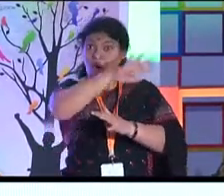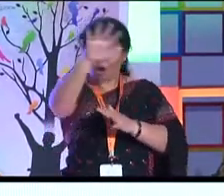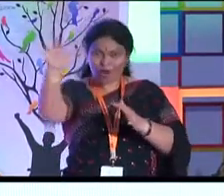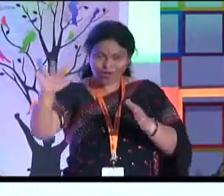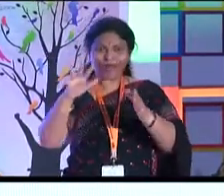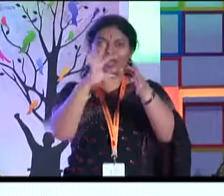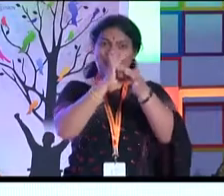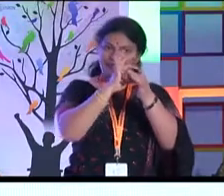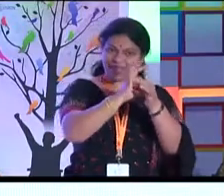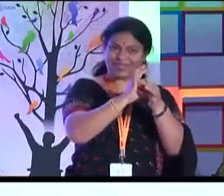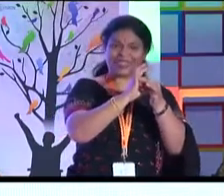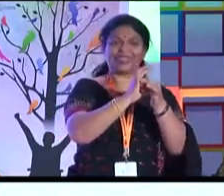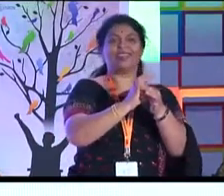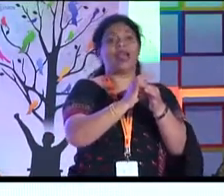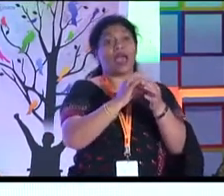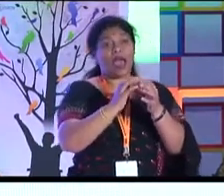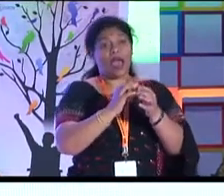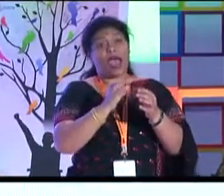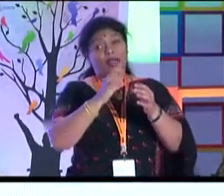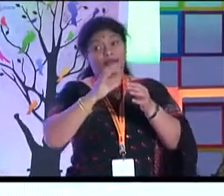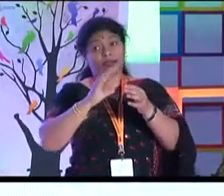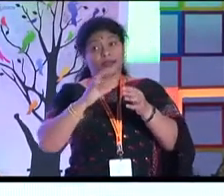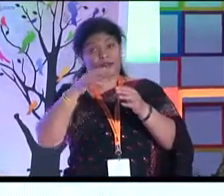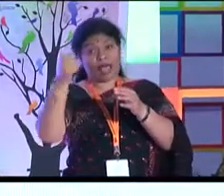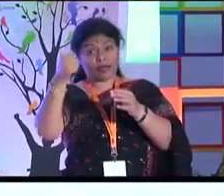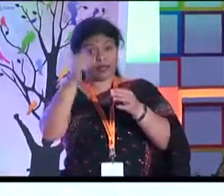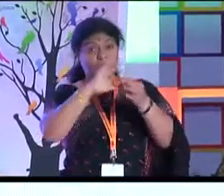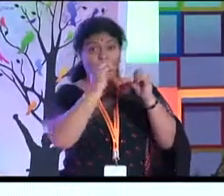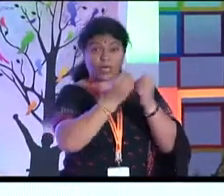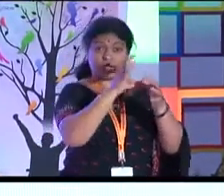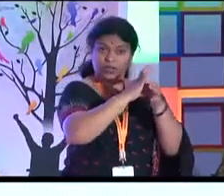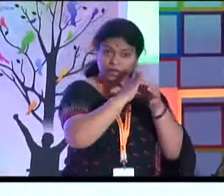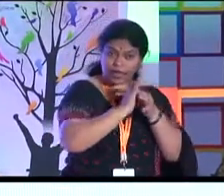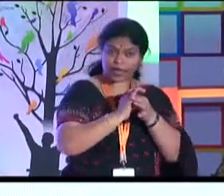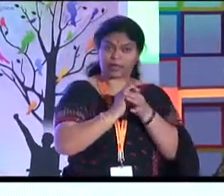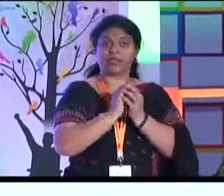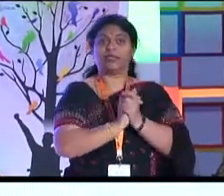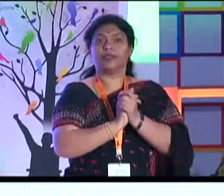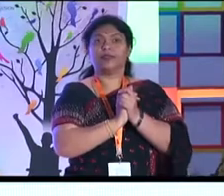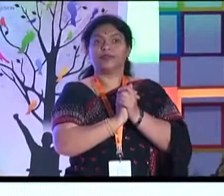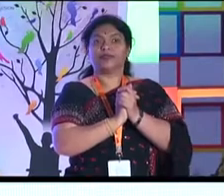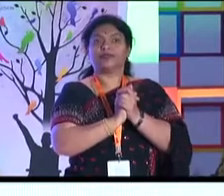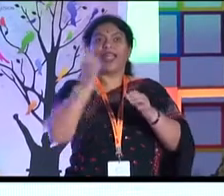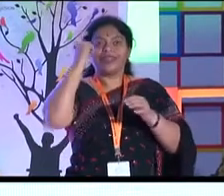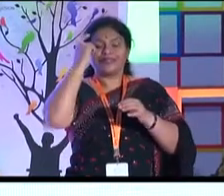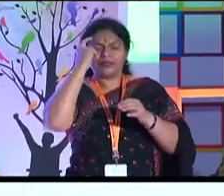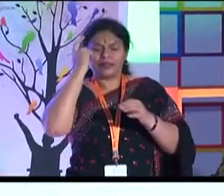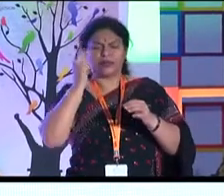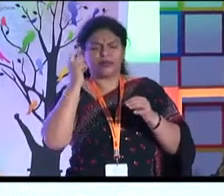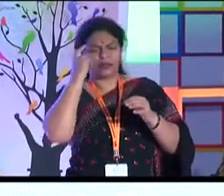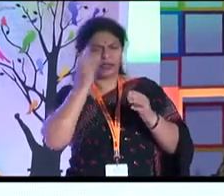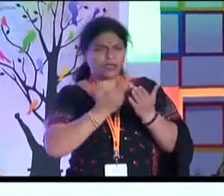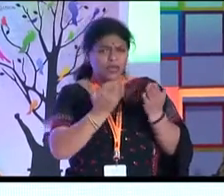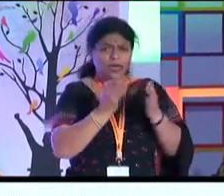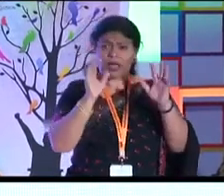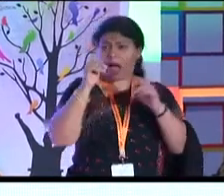scientific research. So they collaborate with other organizations. The first project is being kicked off. It's a longitudinal study of